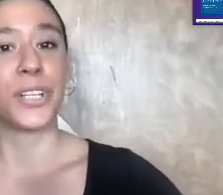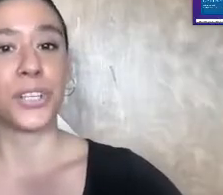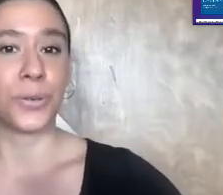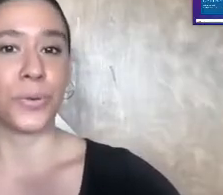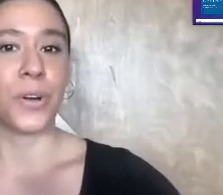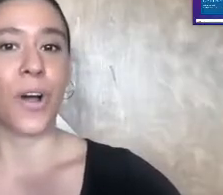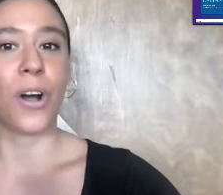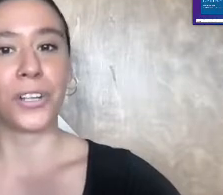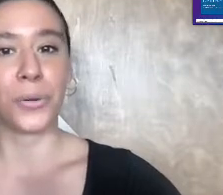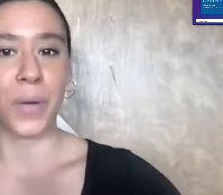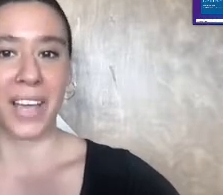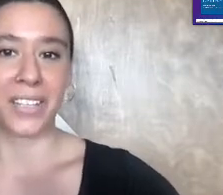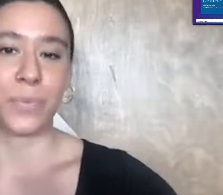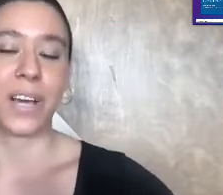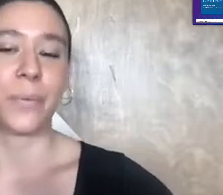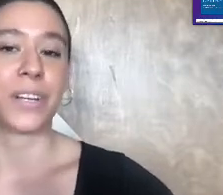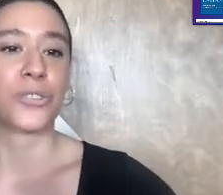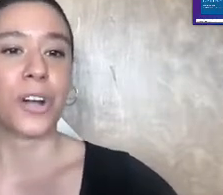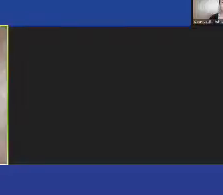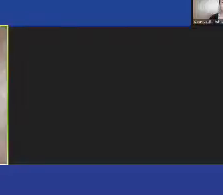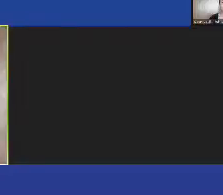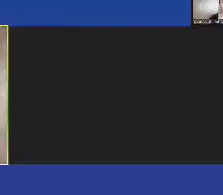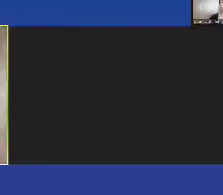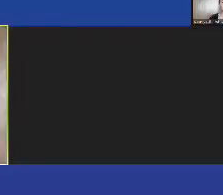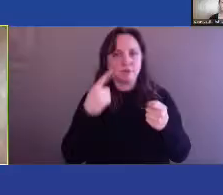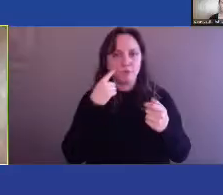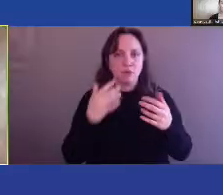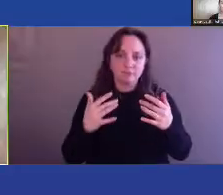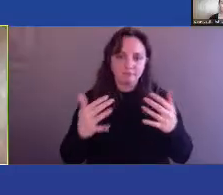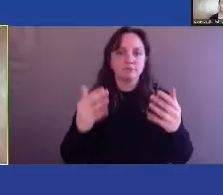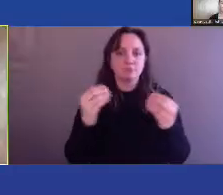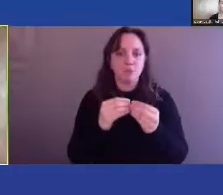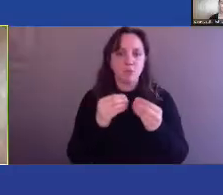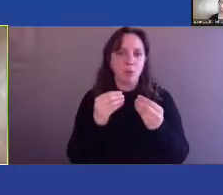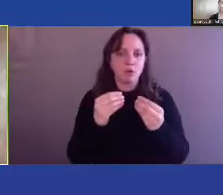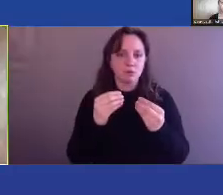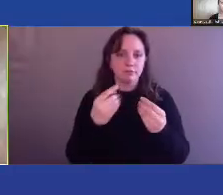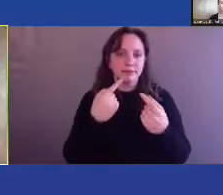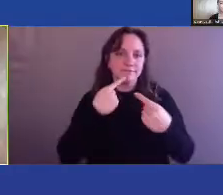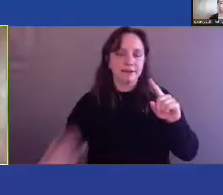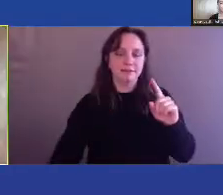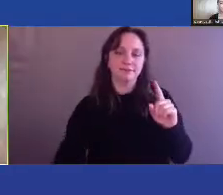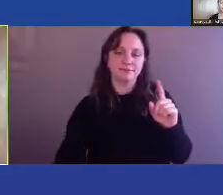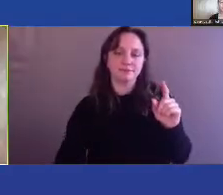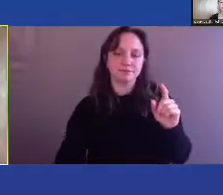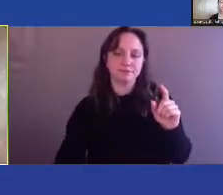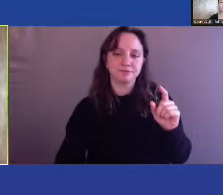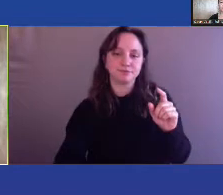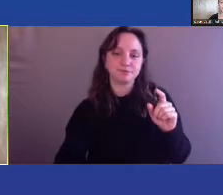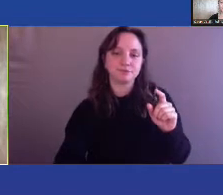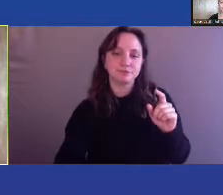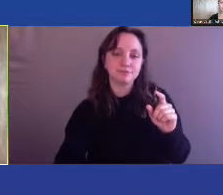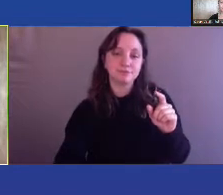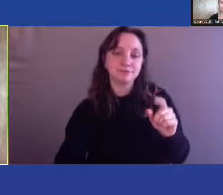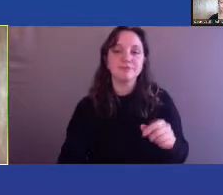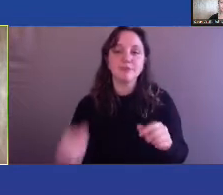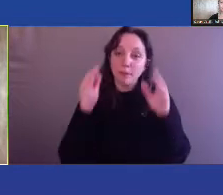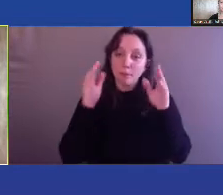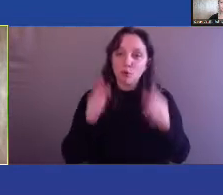that can put you on your way to becoming a stronger, more effective advocate for yourself and for your